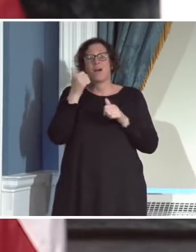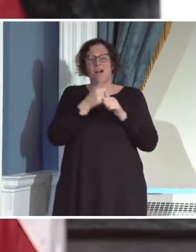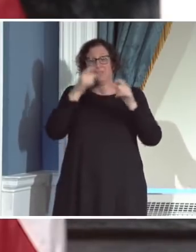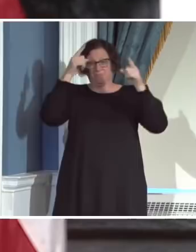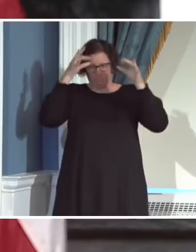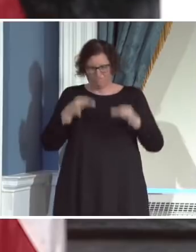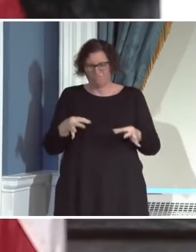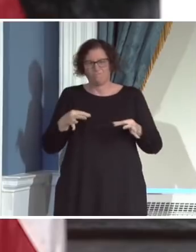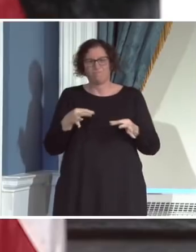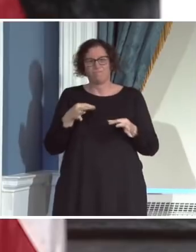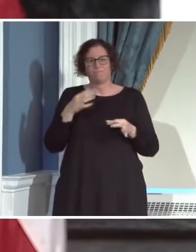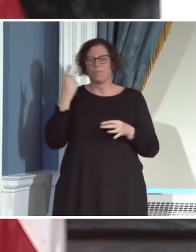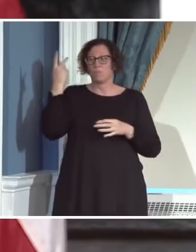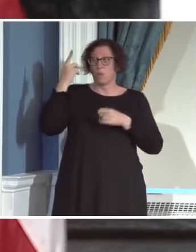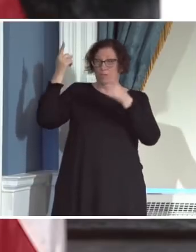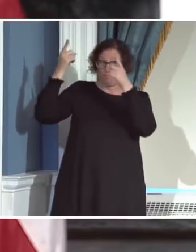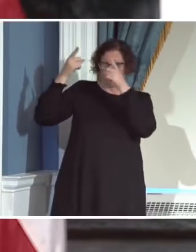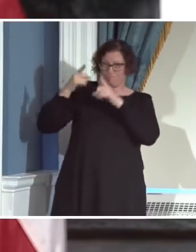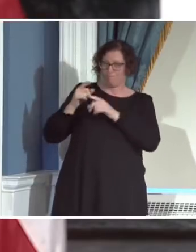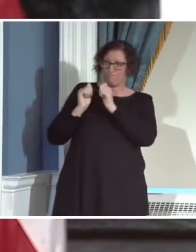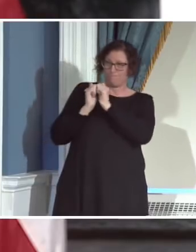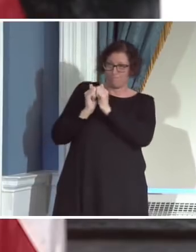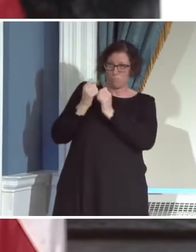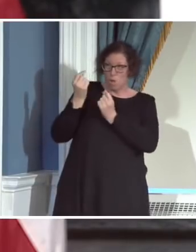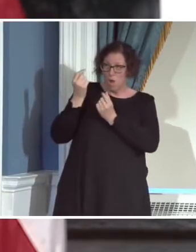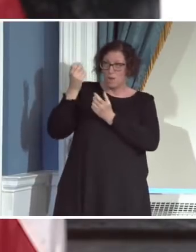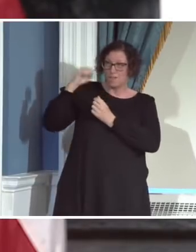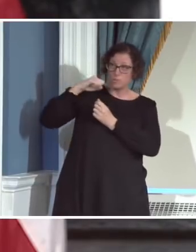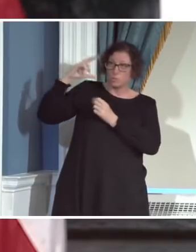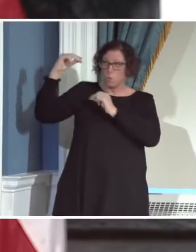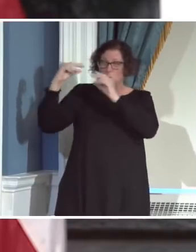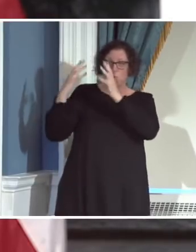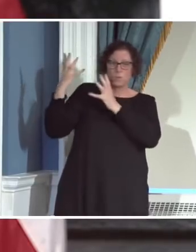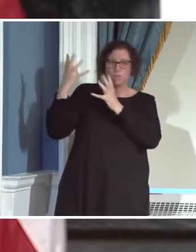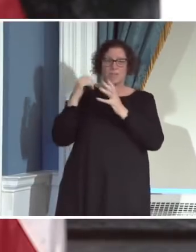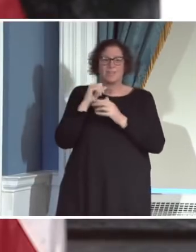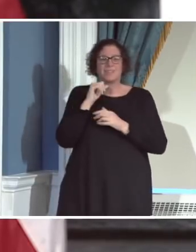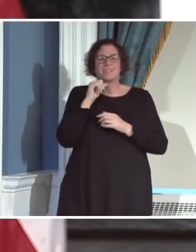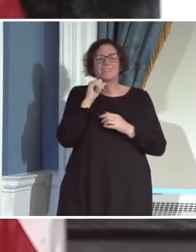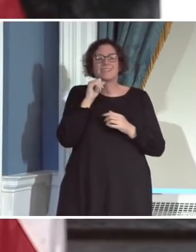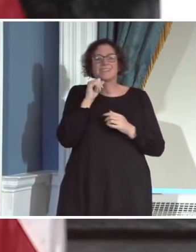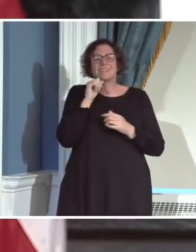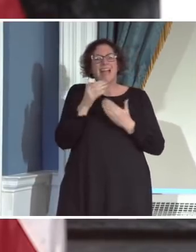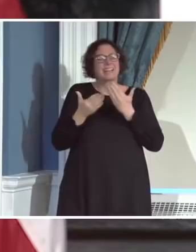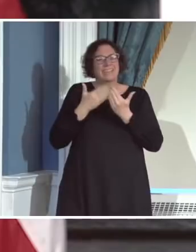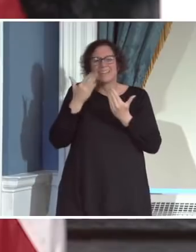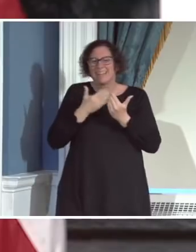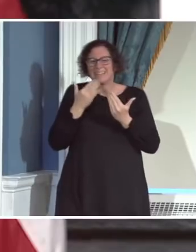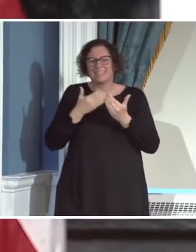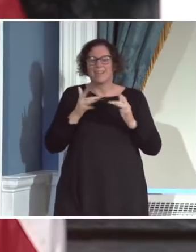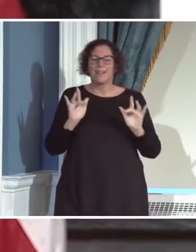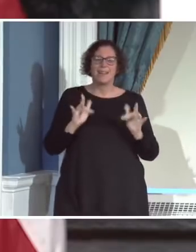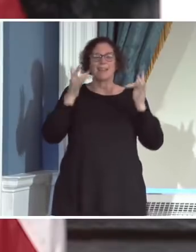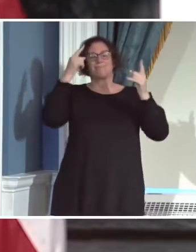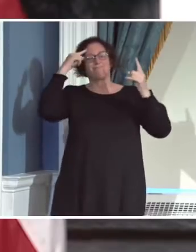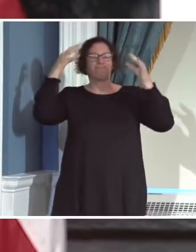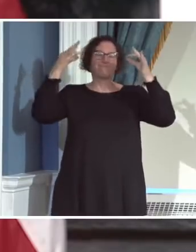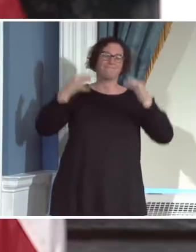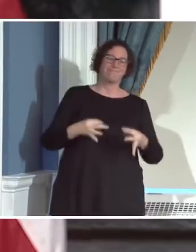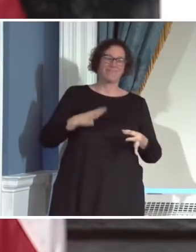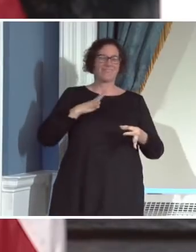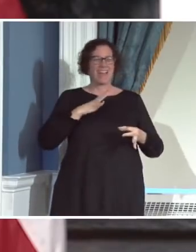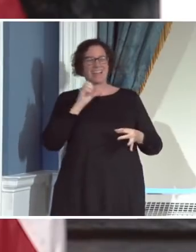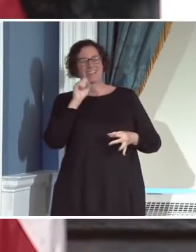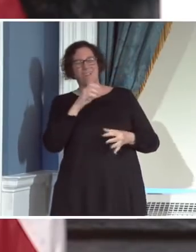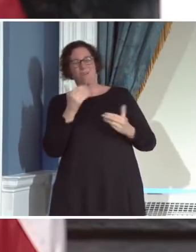notes, our teams comparing notes, no one takes lightly these decisions. None of them are easy. None of them are anything you wish